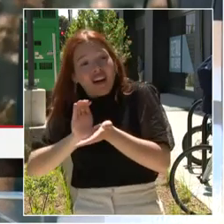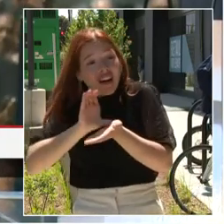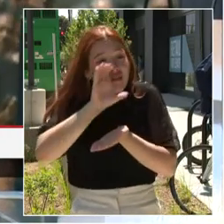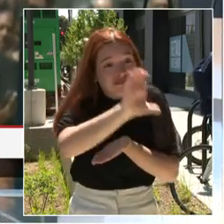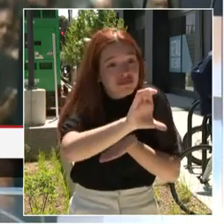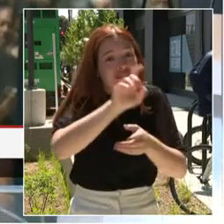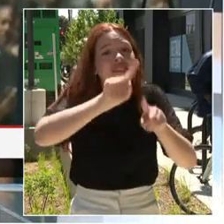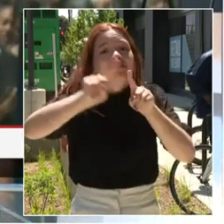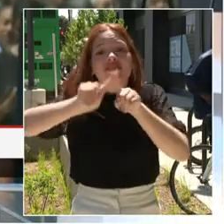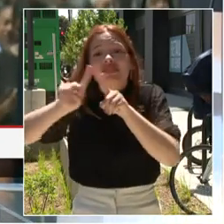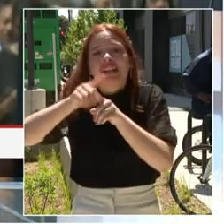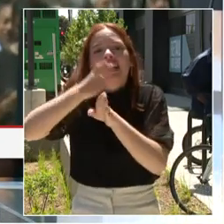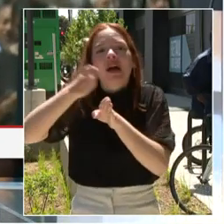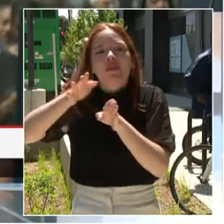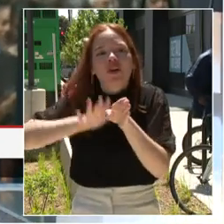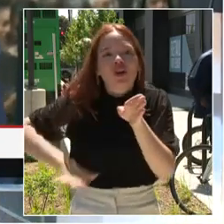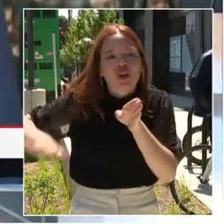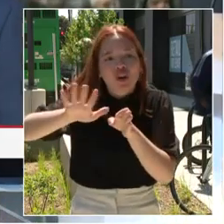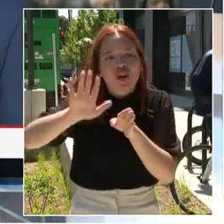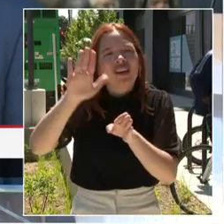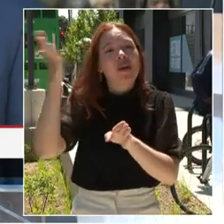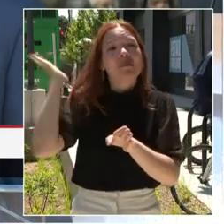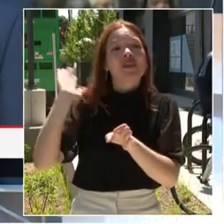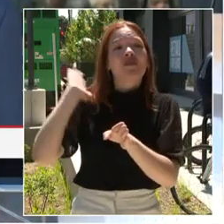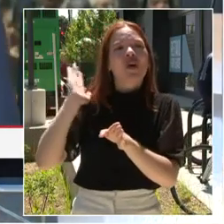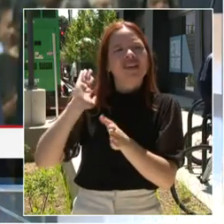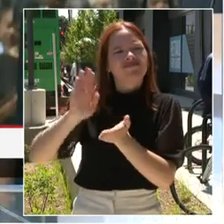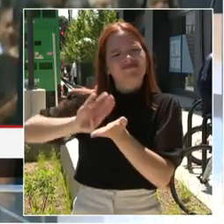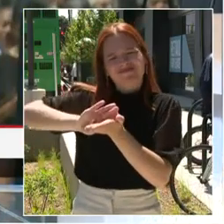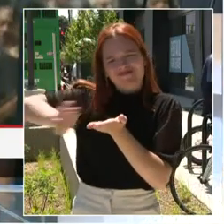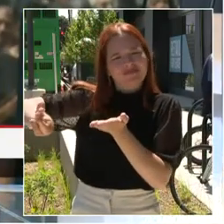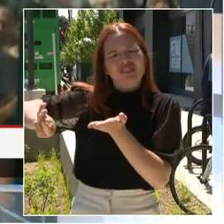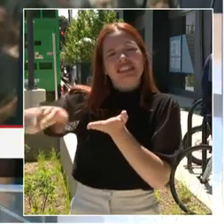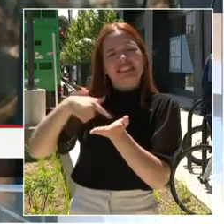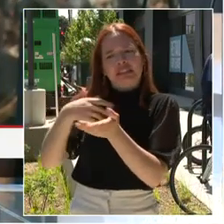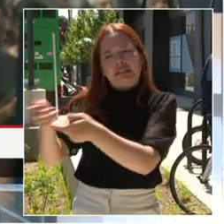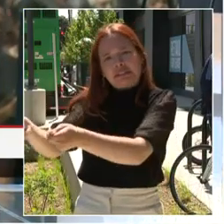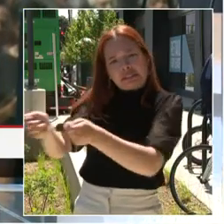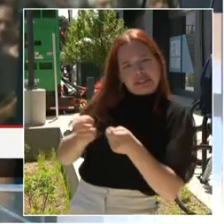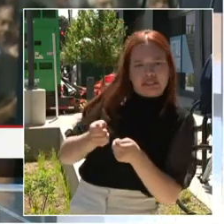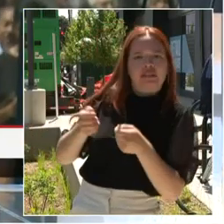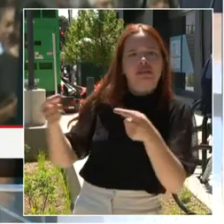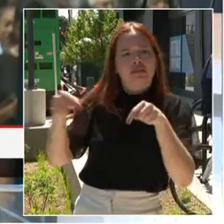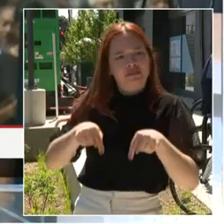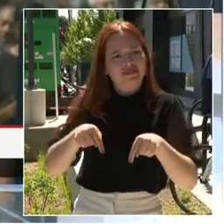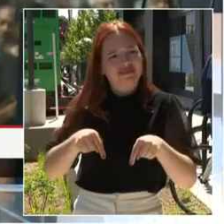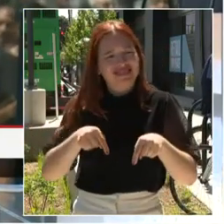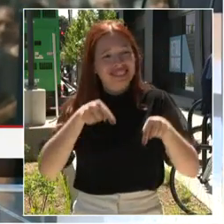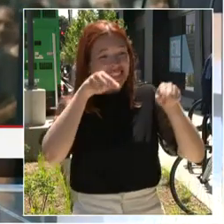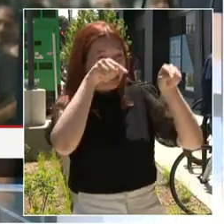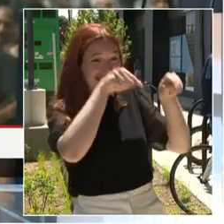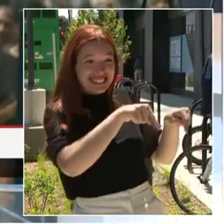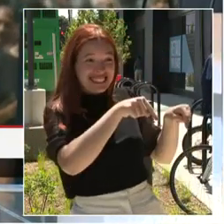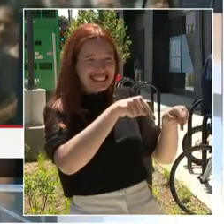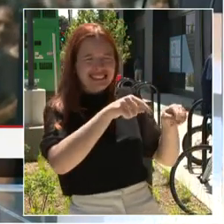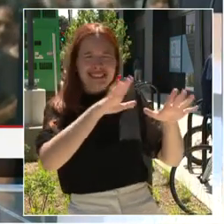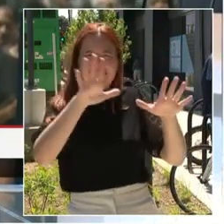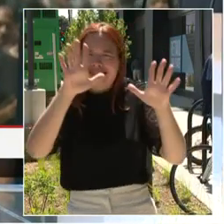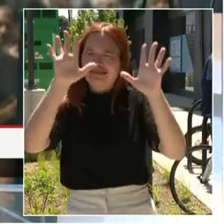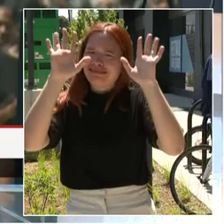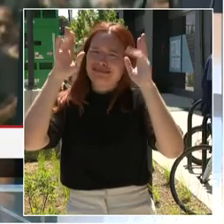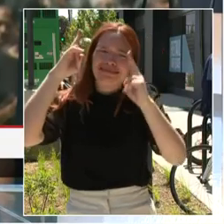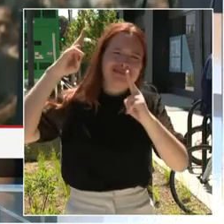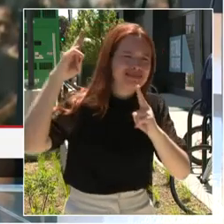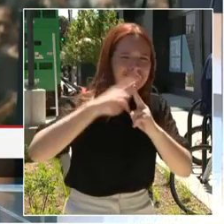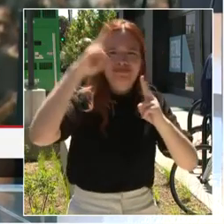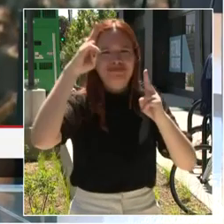square feet of commercial space, but I can honestly say this is one of the most transformative and innovative commercial projects we've seen anywhere. To see the leaders and people of